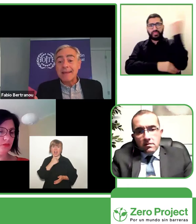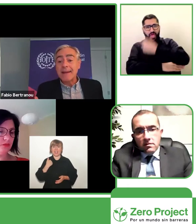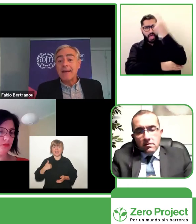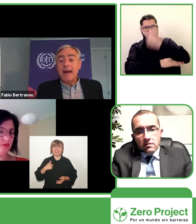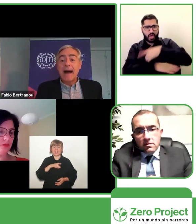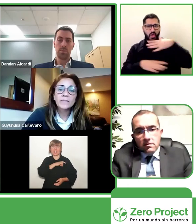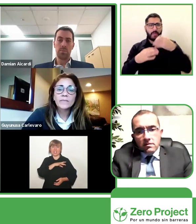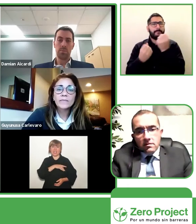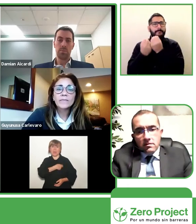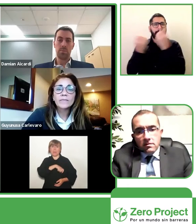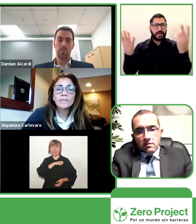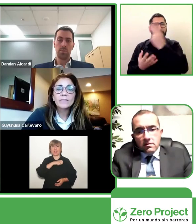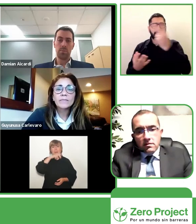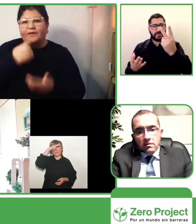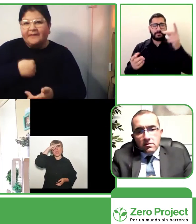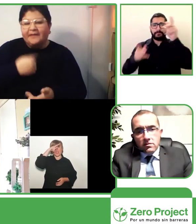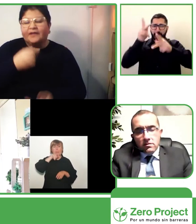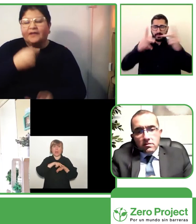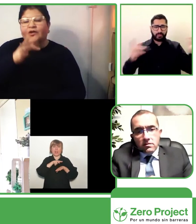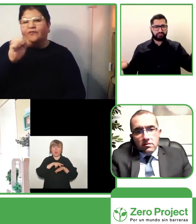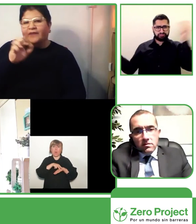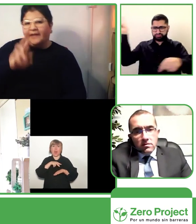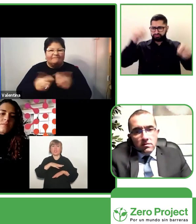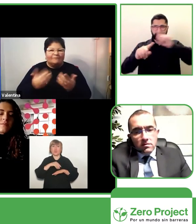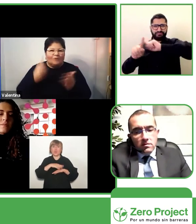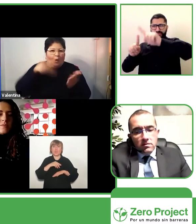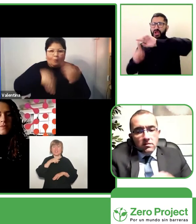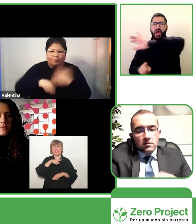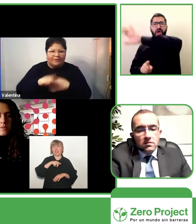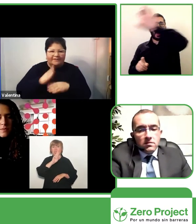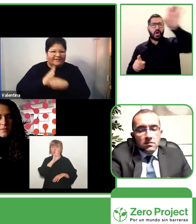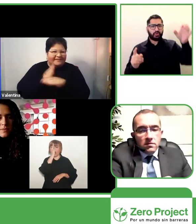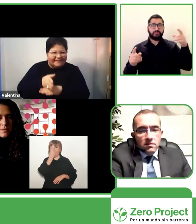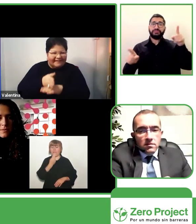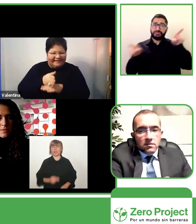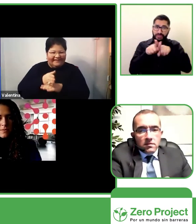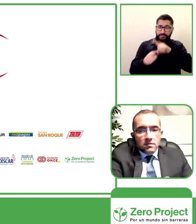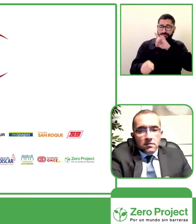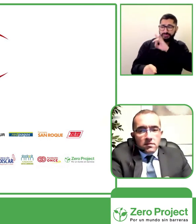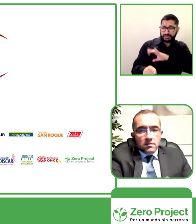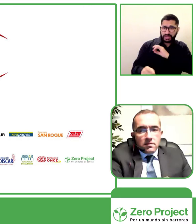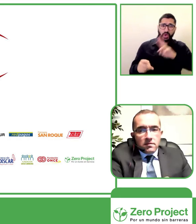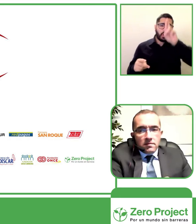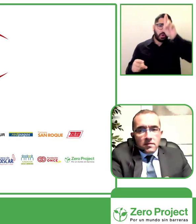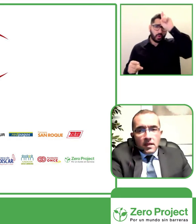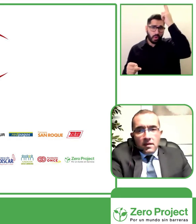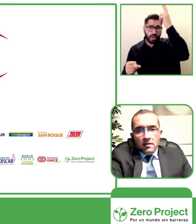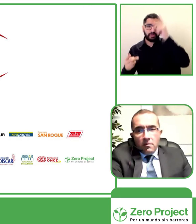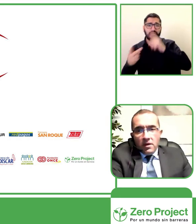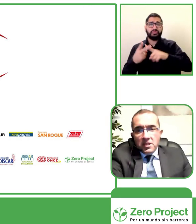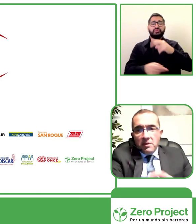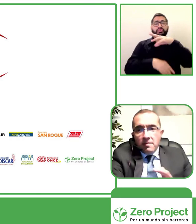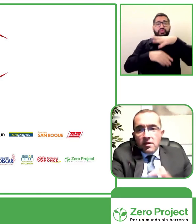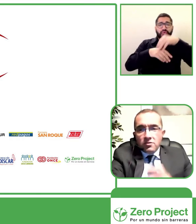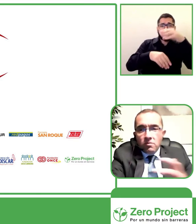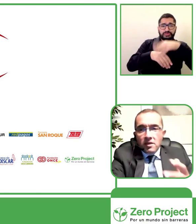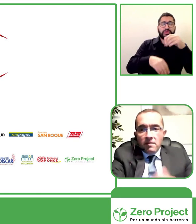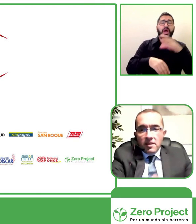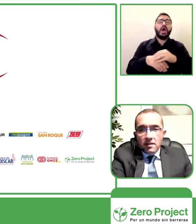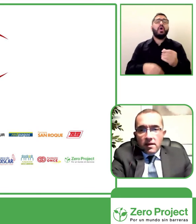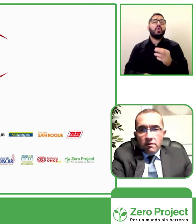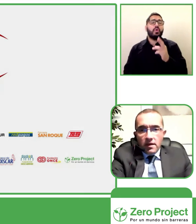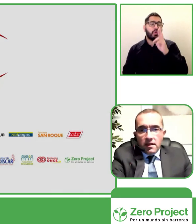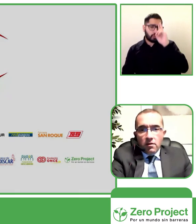with world-renowned speakers. Chile, Argentina, Mexico, Paraguay, Suiza, Uruguay, and other countries have